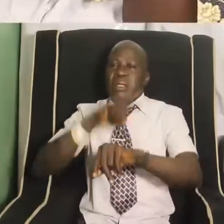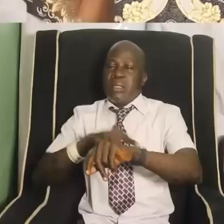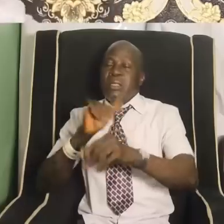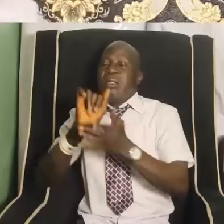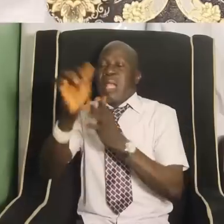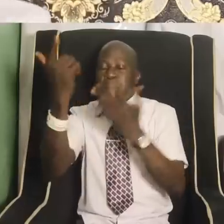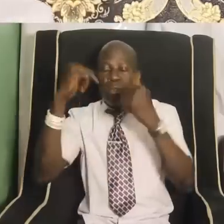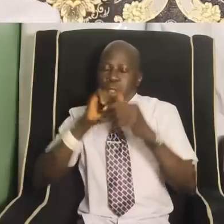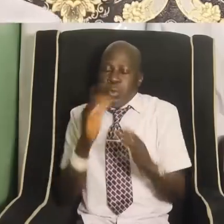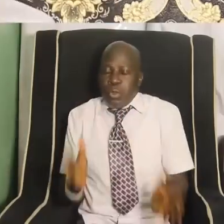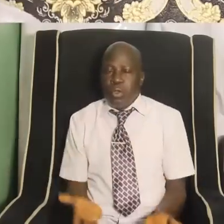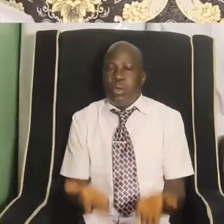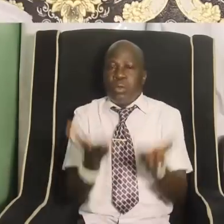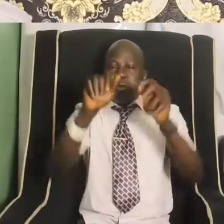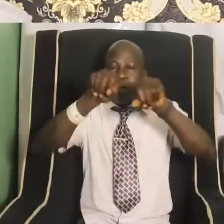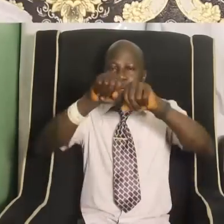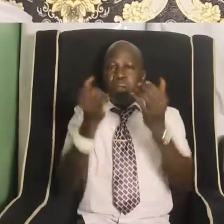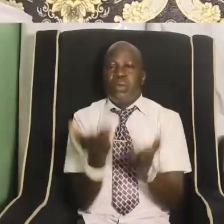re de.